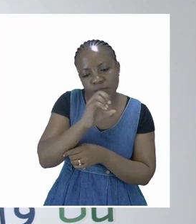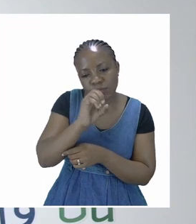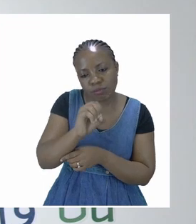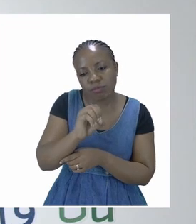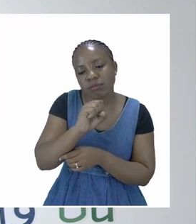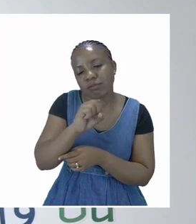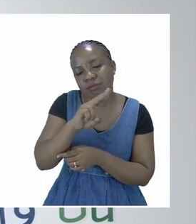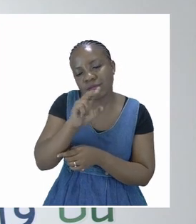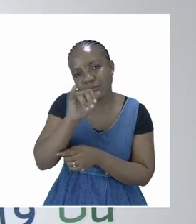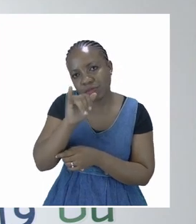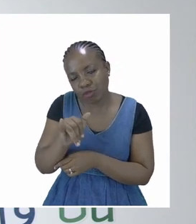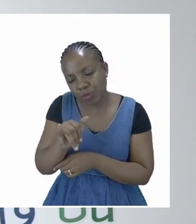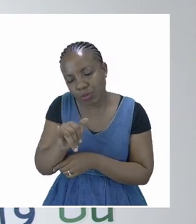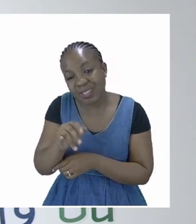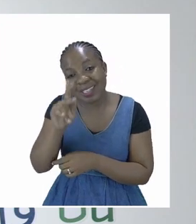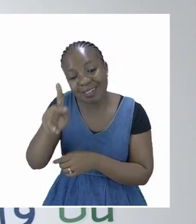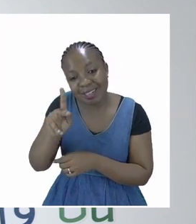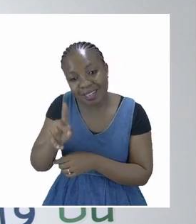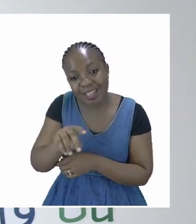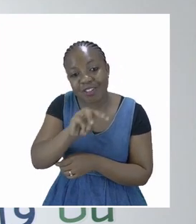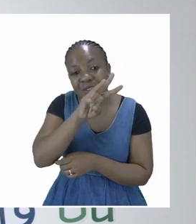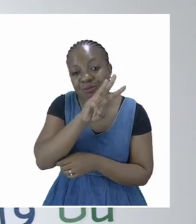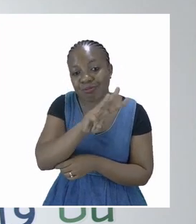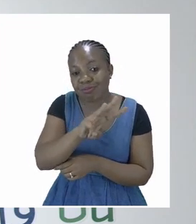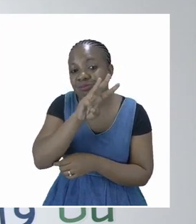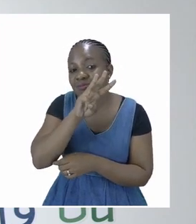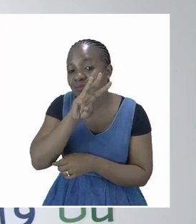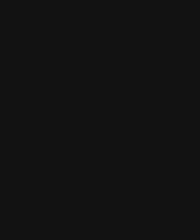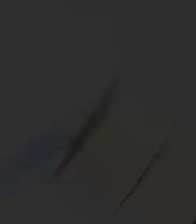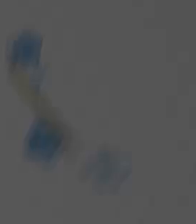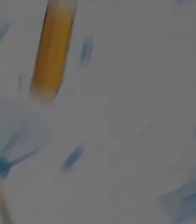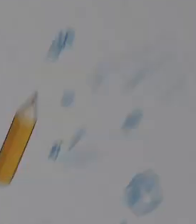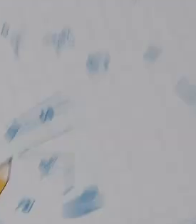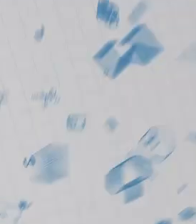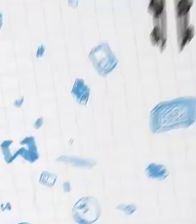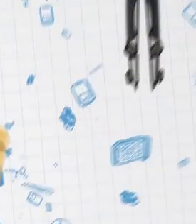our website, Zoshi Online.